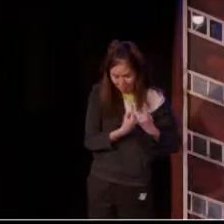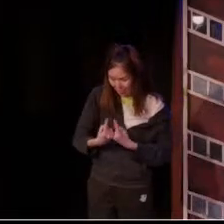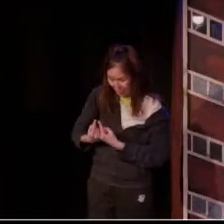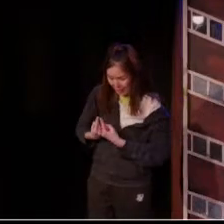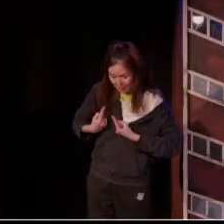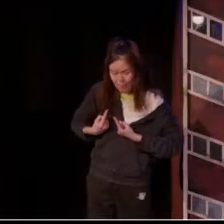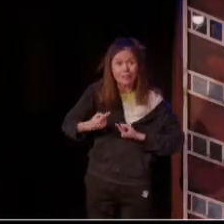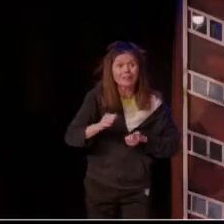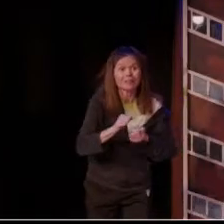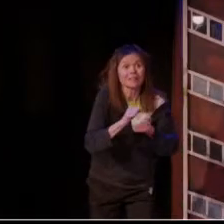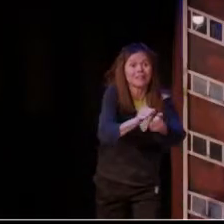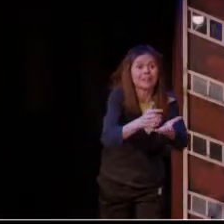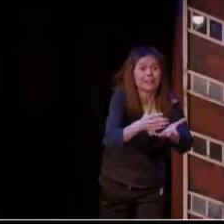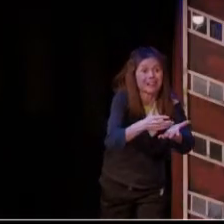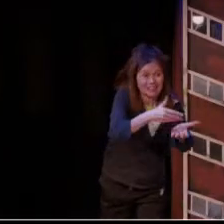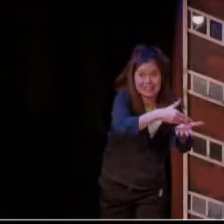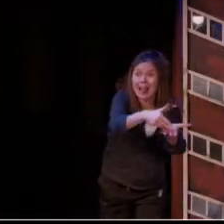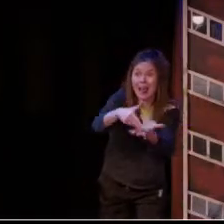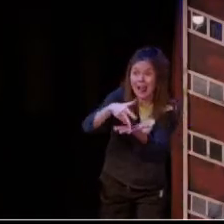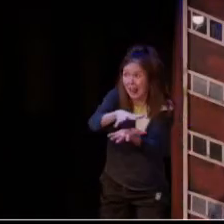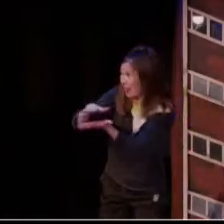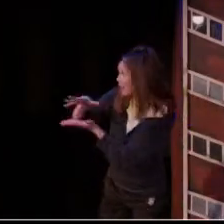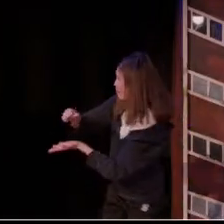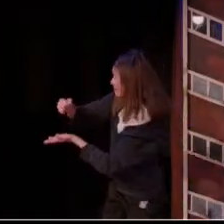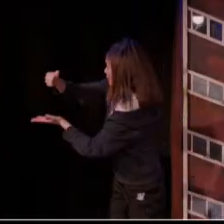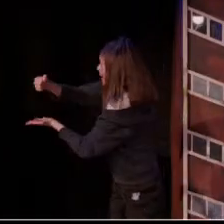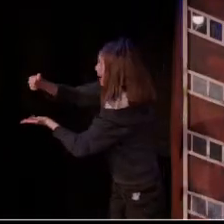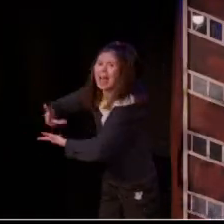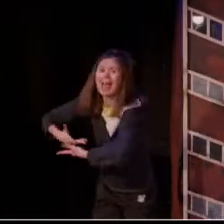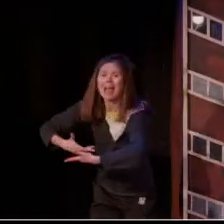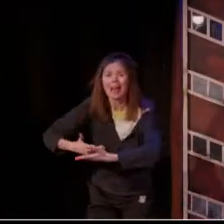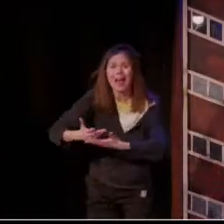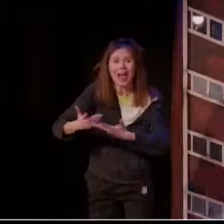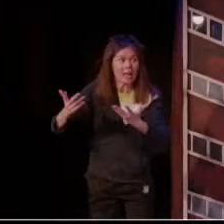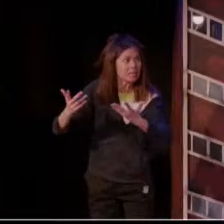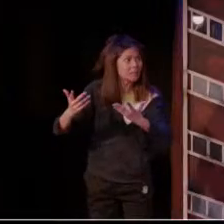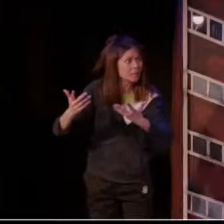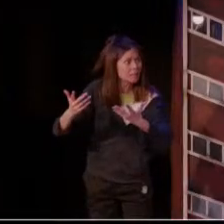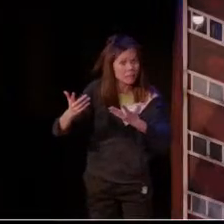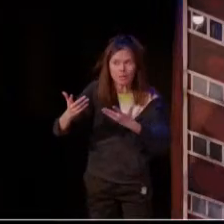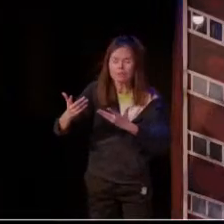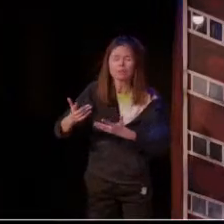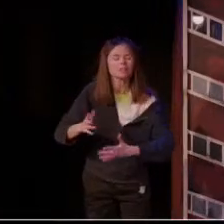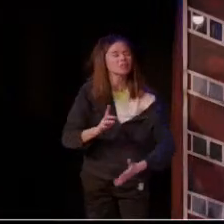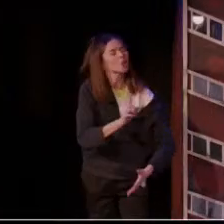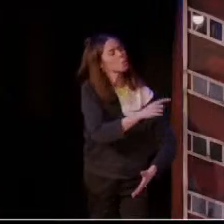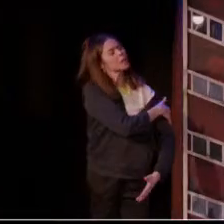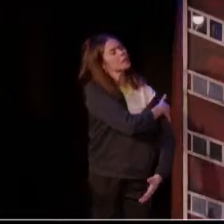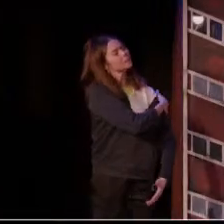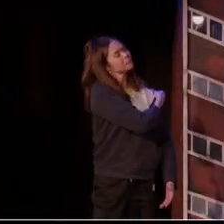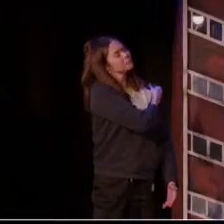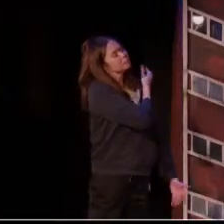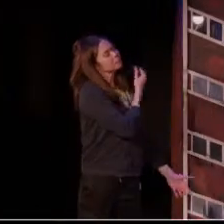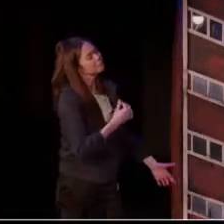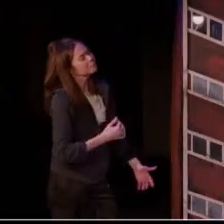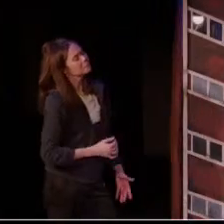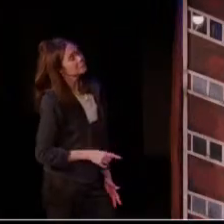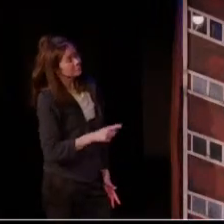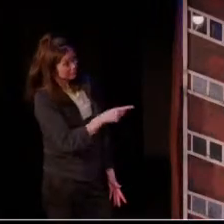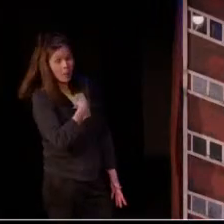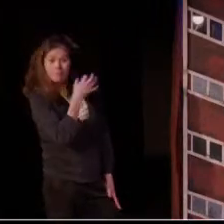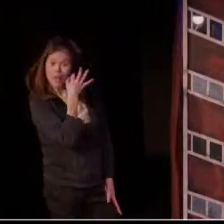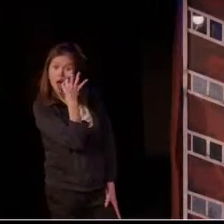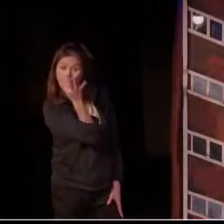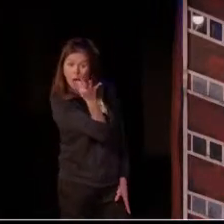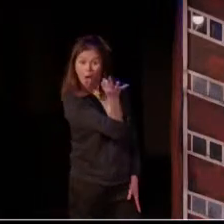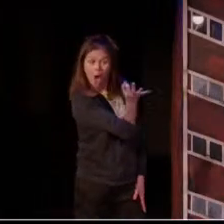left to save this innocent. Anything possible. It shall be possible. Swear by your life you'll do my